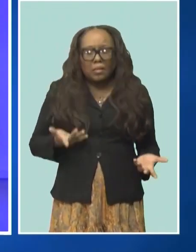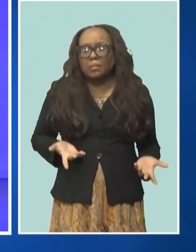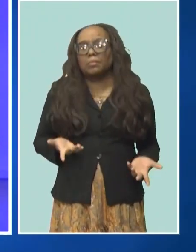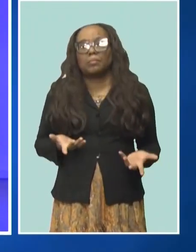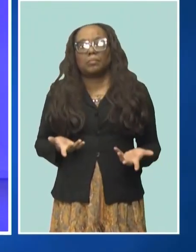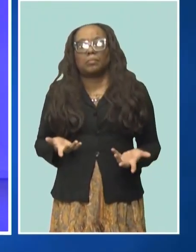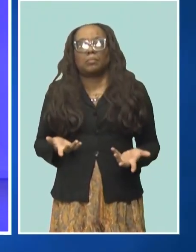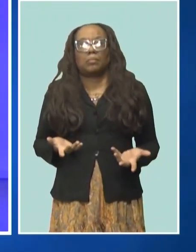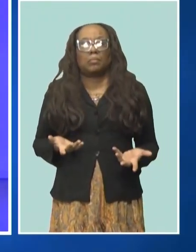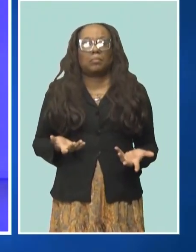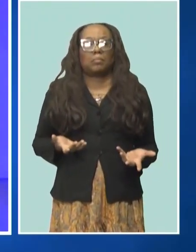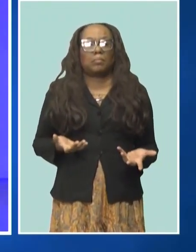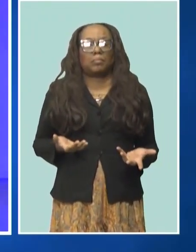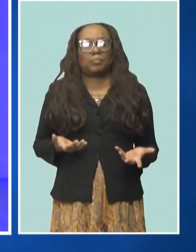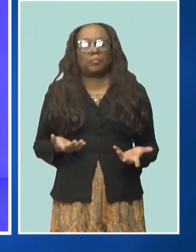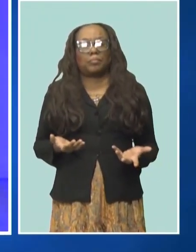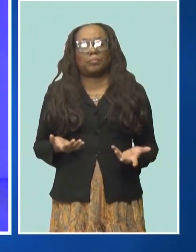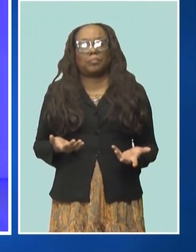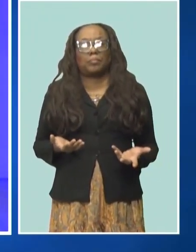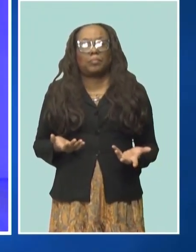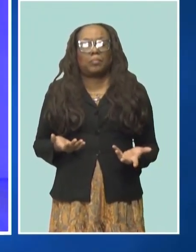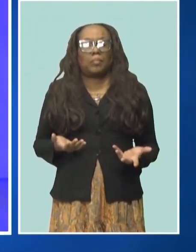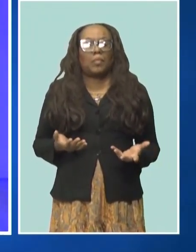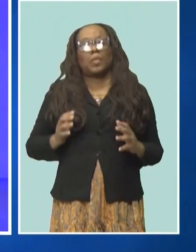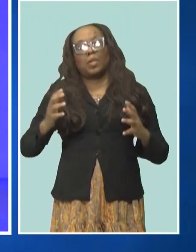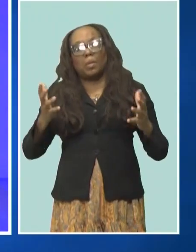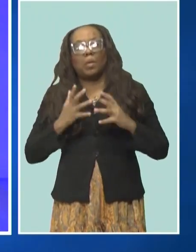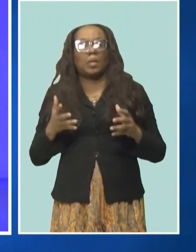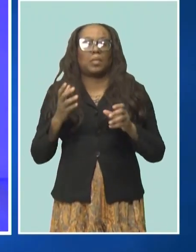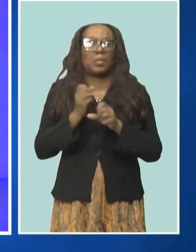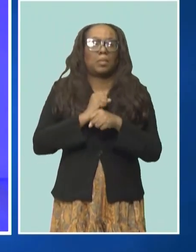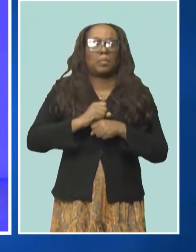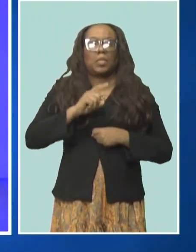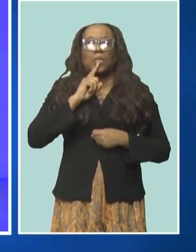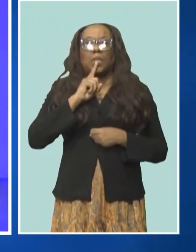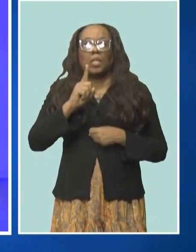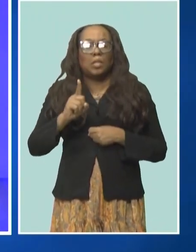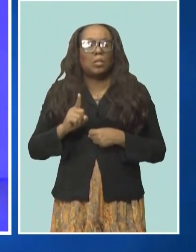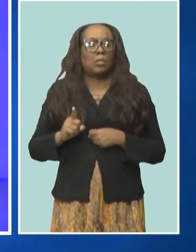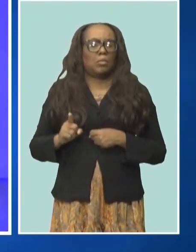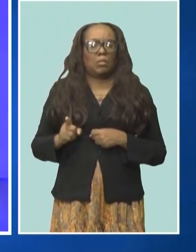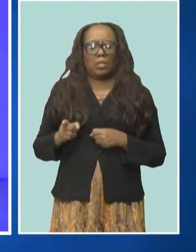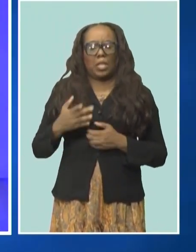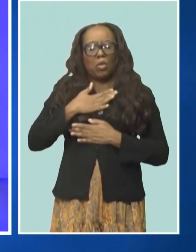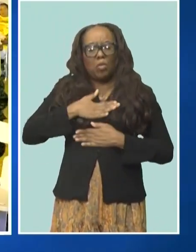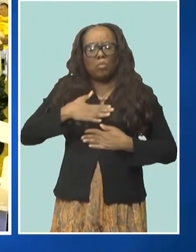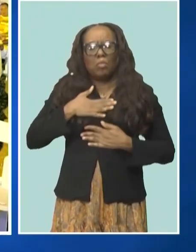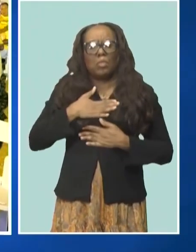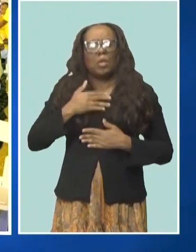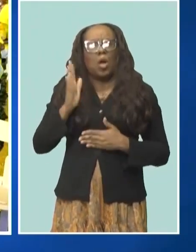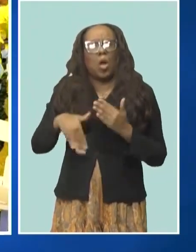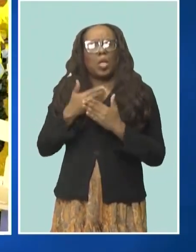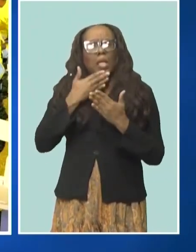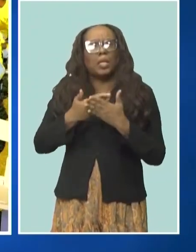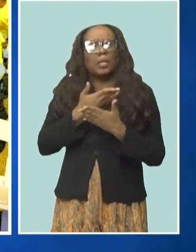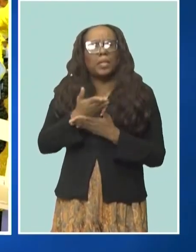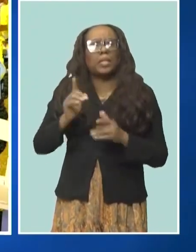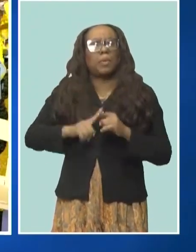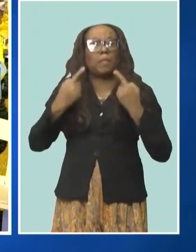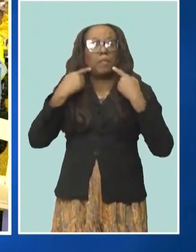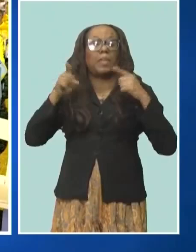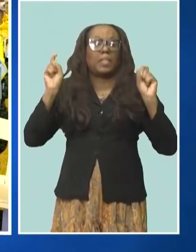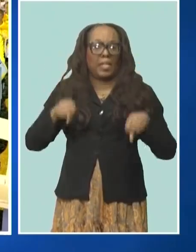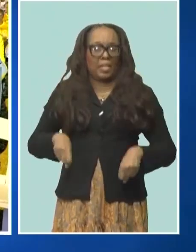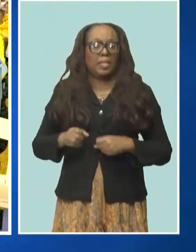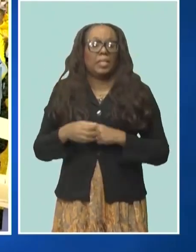to puzzle the pieces of things we all know and love, but couldn't appreciate for quite some time. St. John